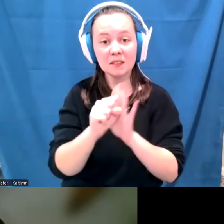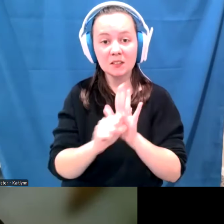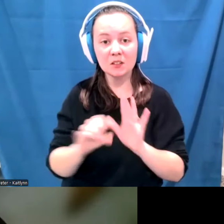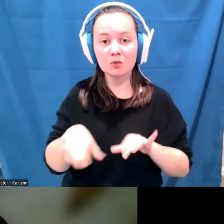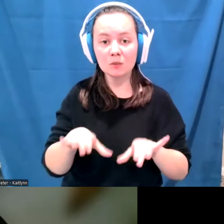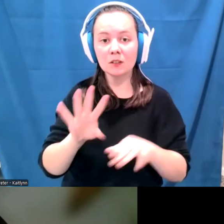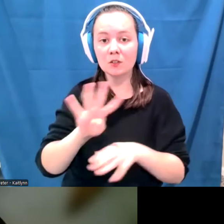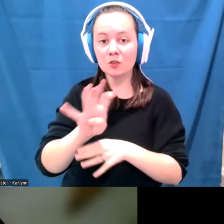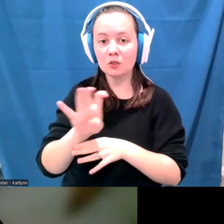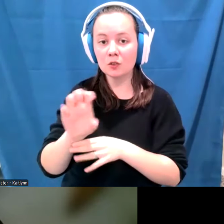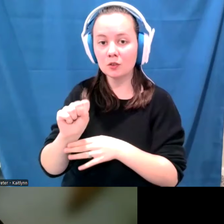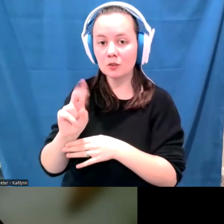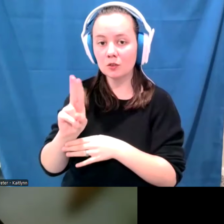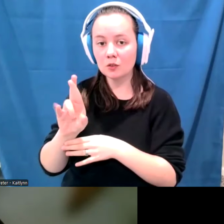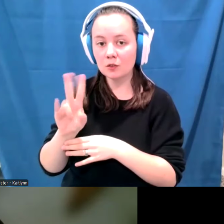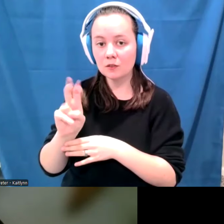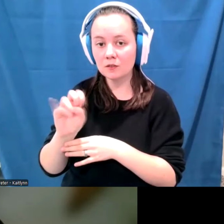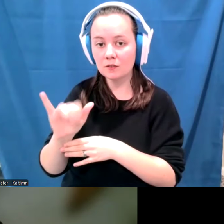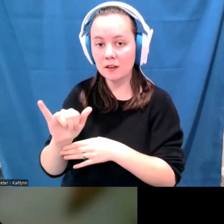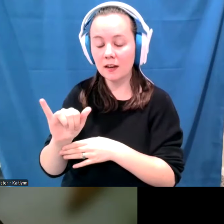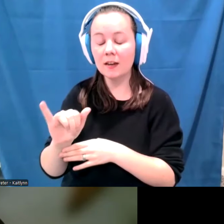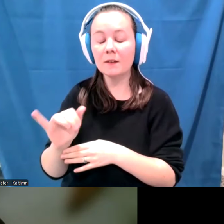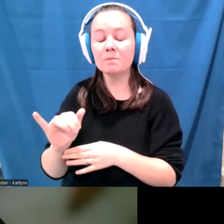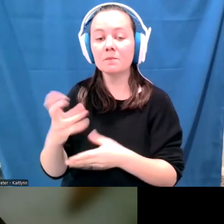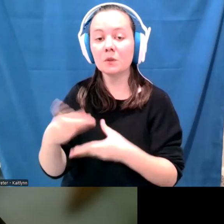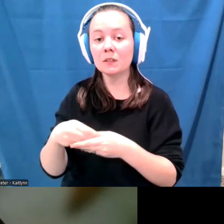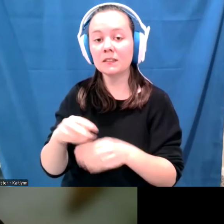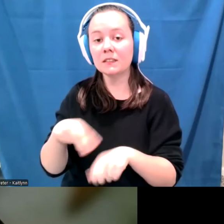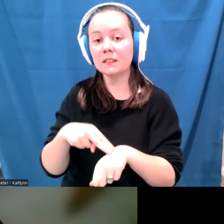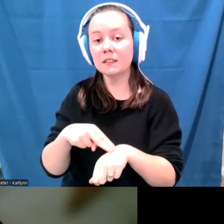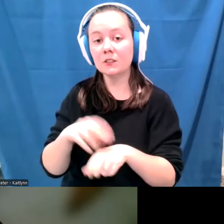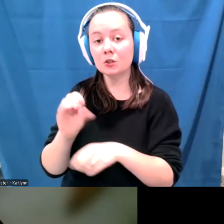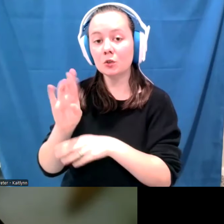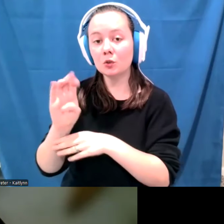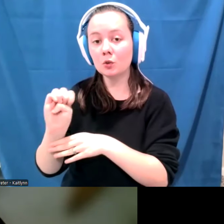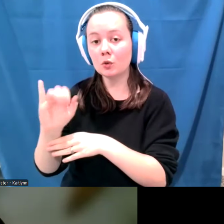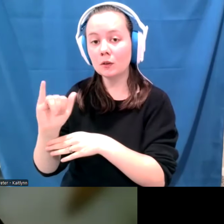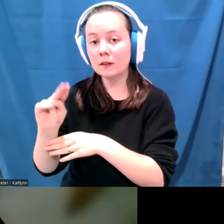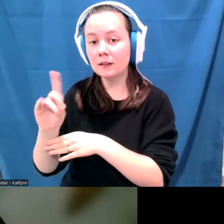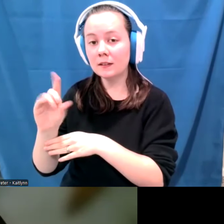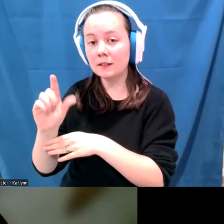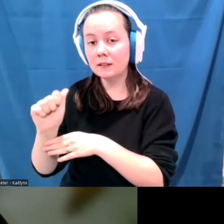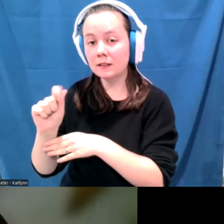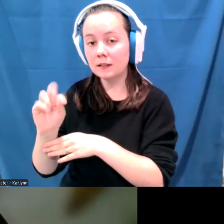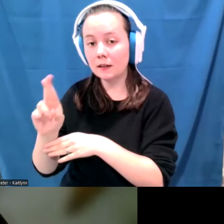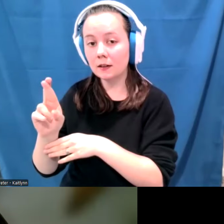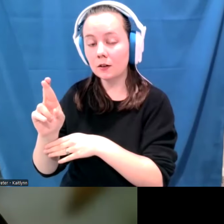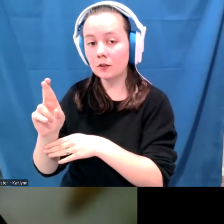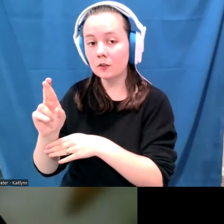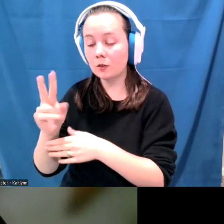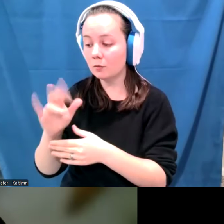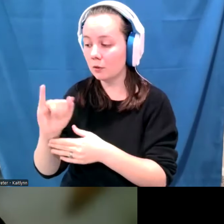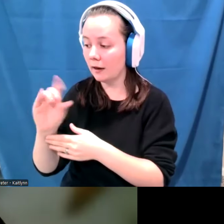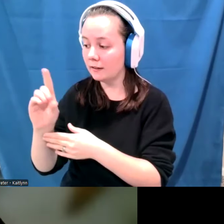instruments, particularly the National Core Indicators State of the Workforce surveys for both IDD, intellectual and